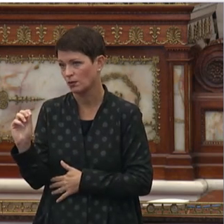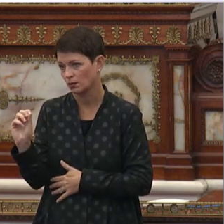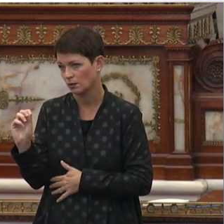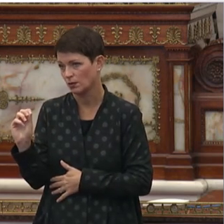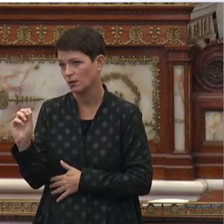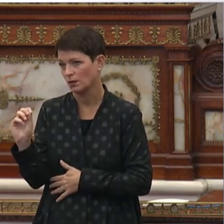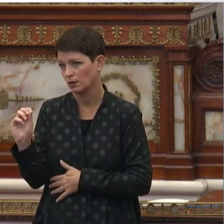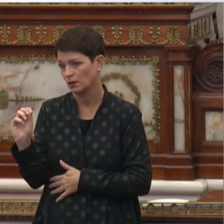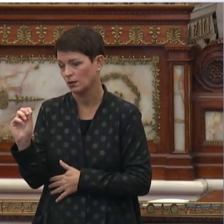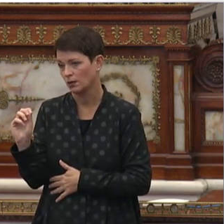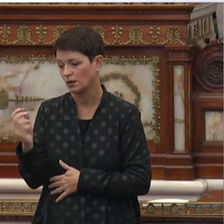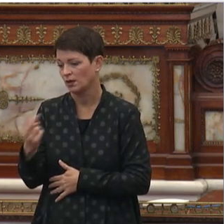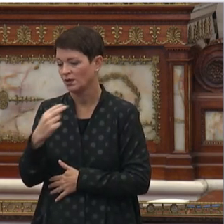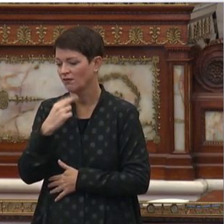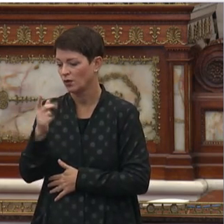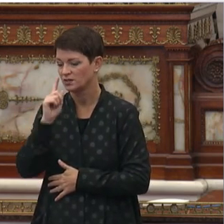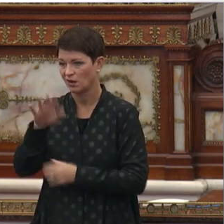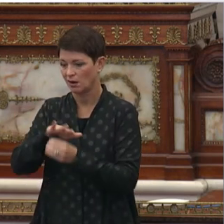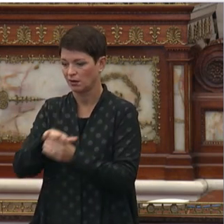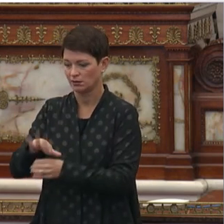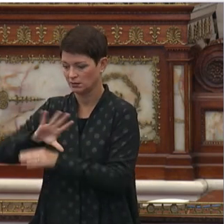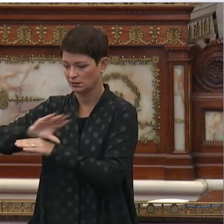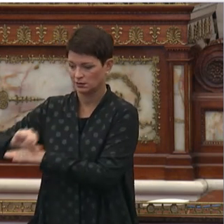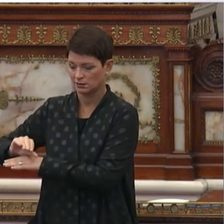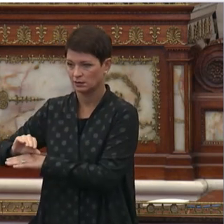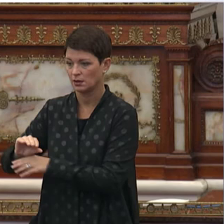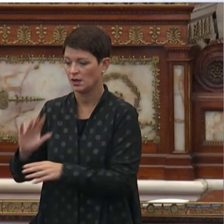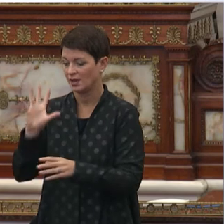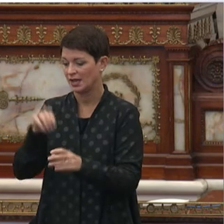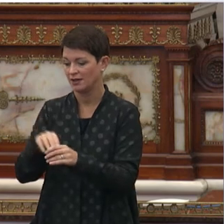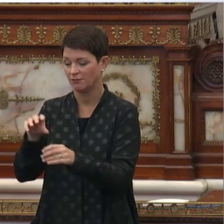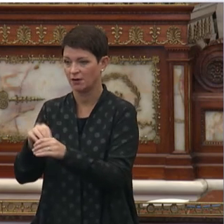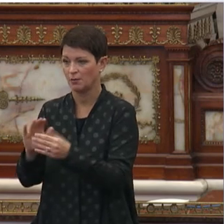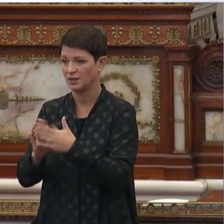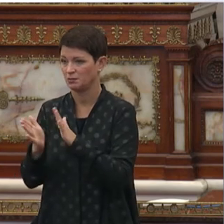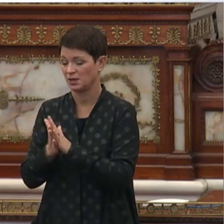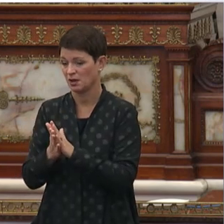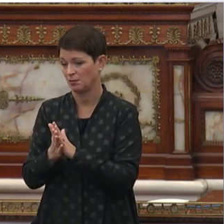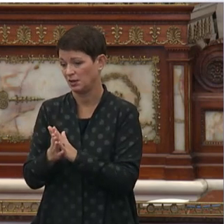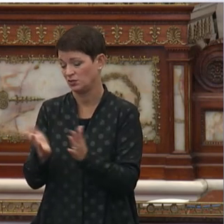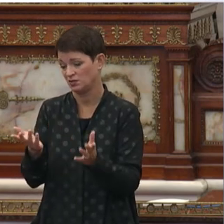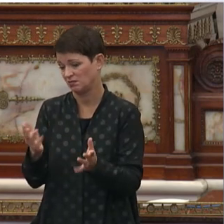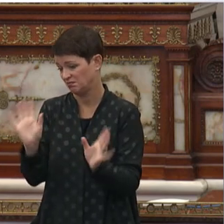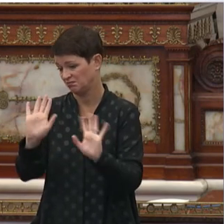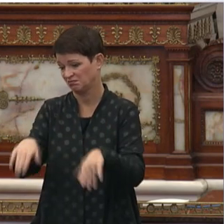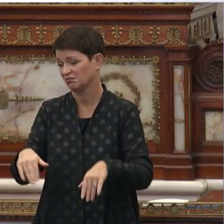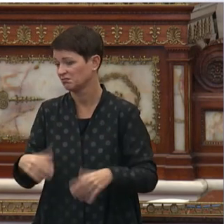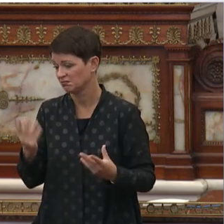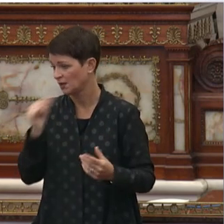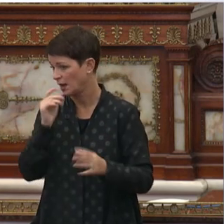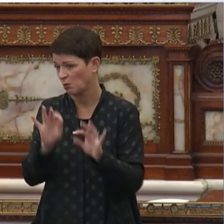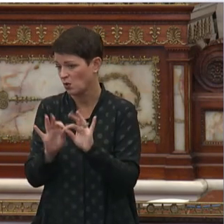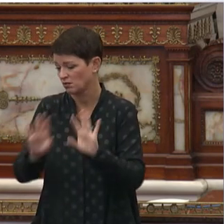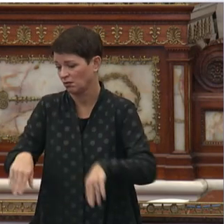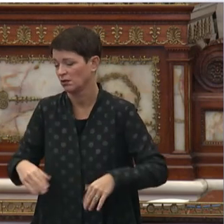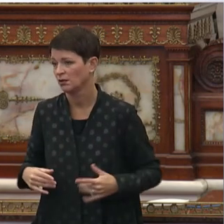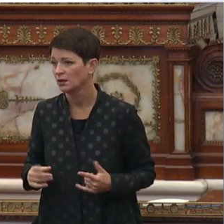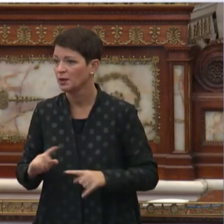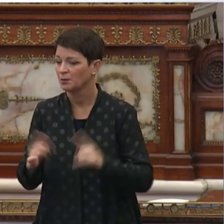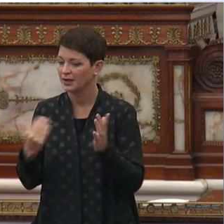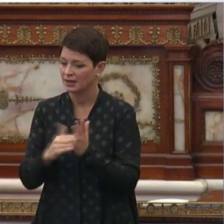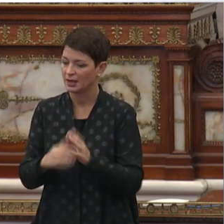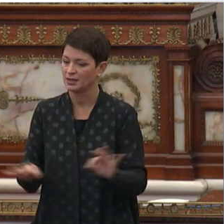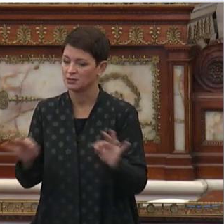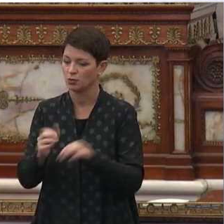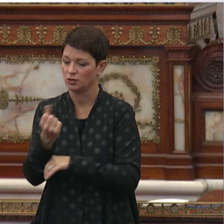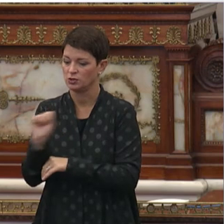our voices are being diminished, our involvement is becoming irrelevant. I feel like this would be a great way to combat